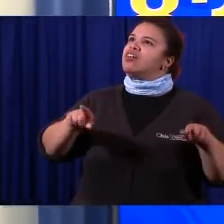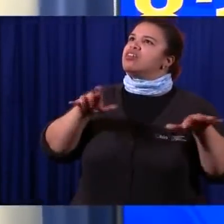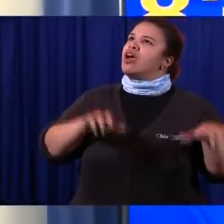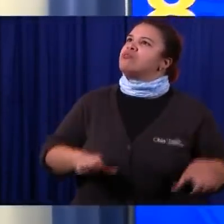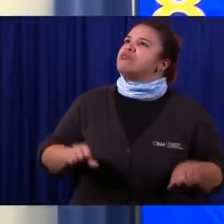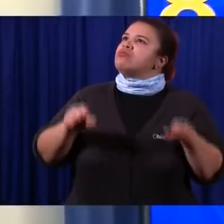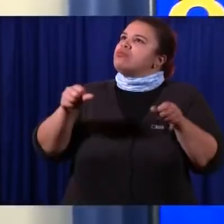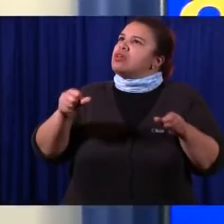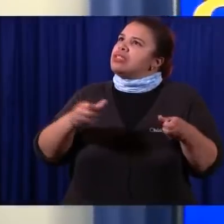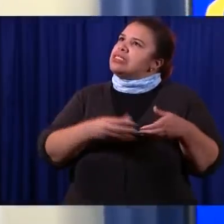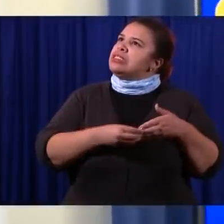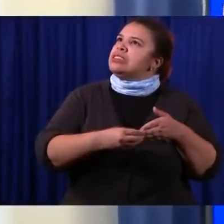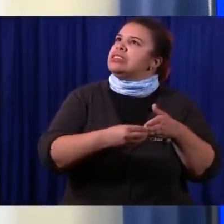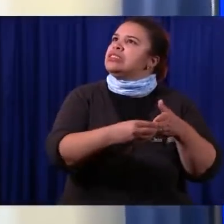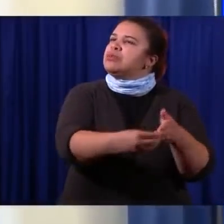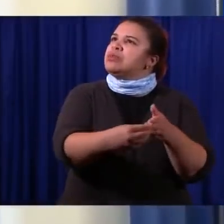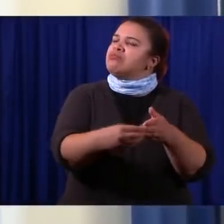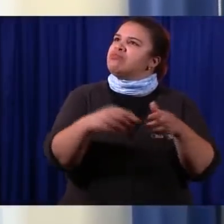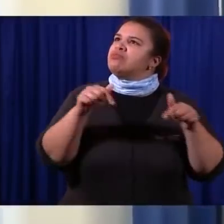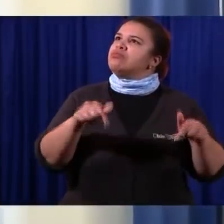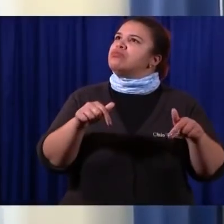pandemic?